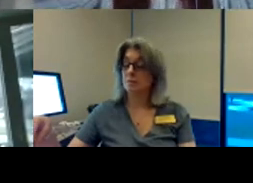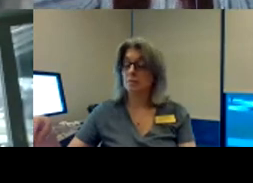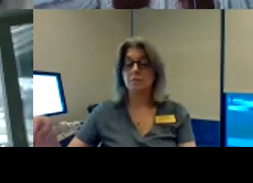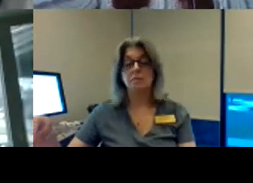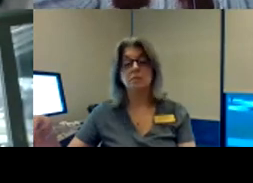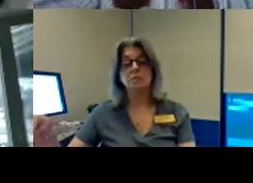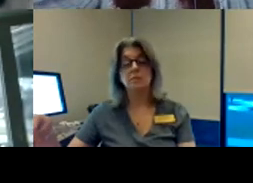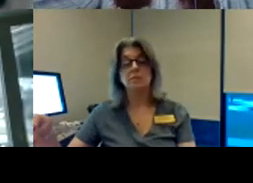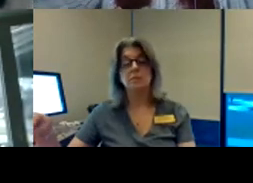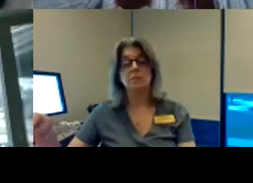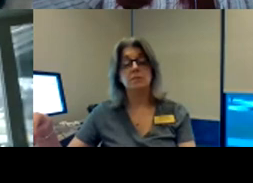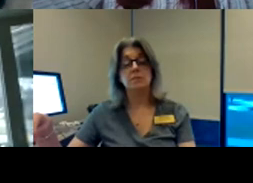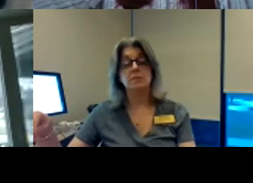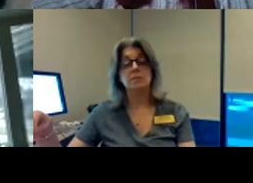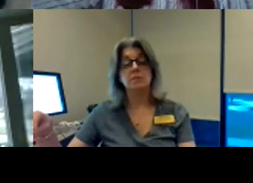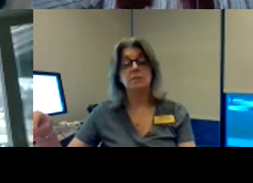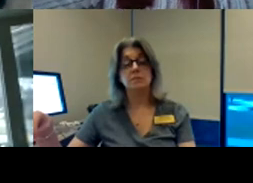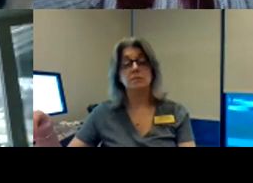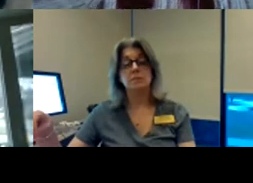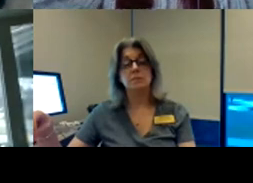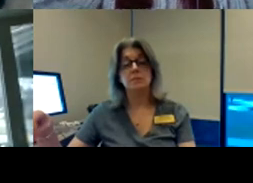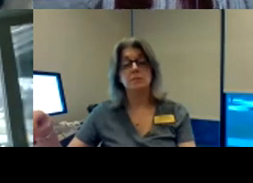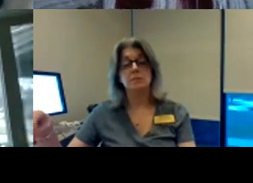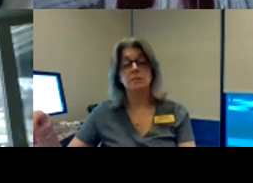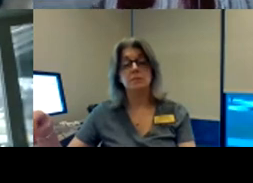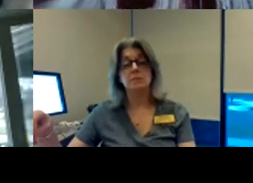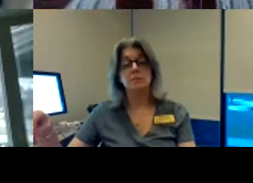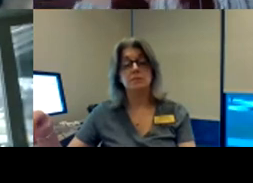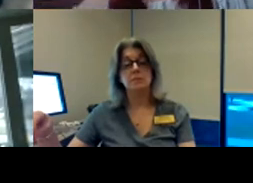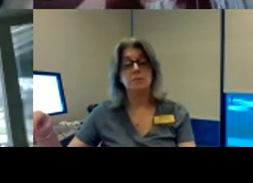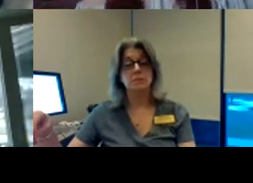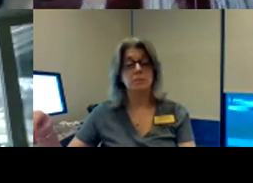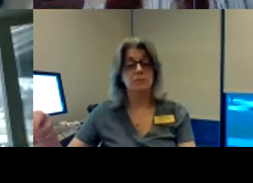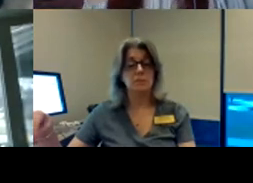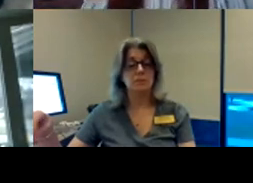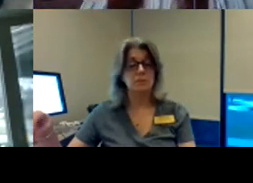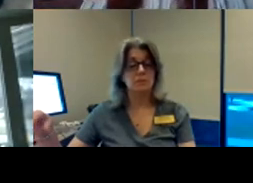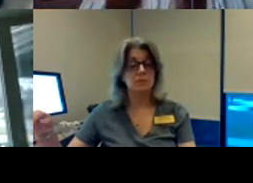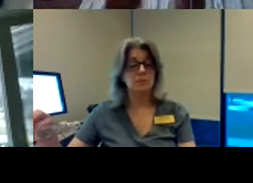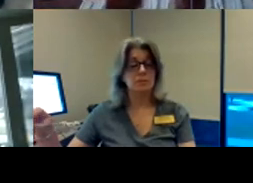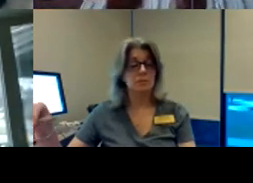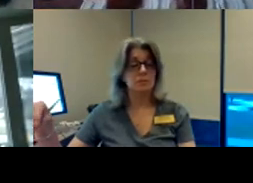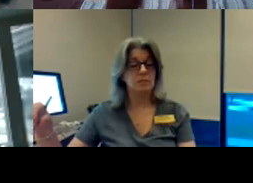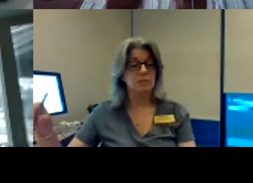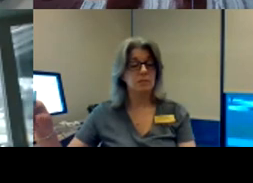went south to teach, I had never been reminded that I belonged to an inferior race.